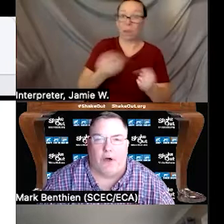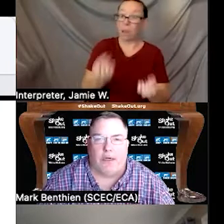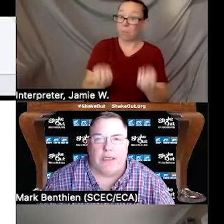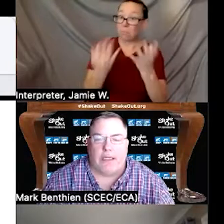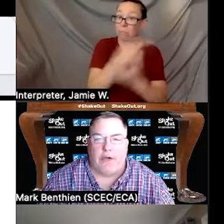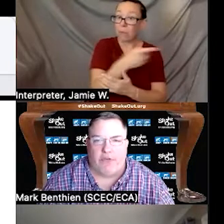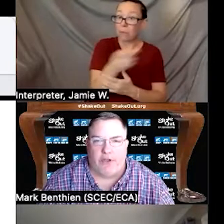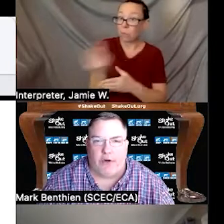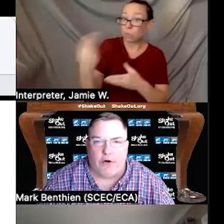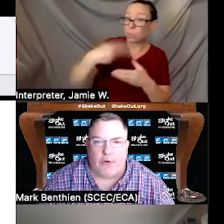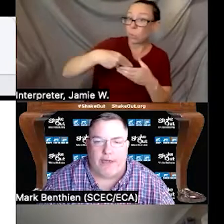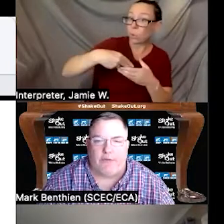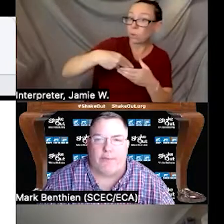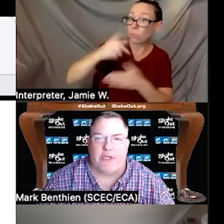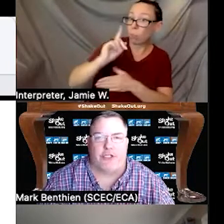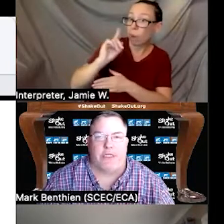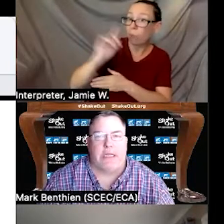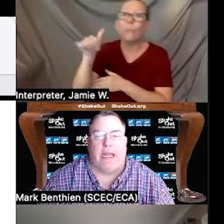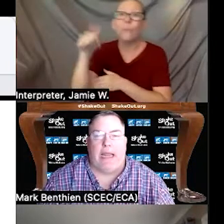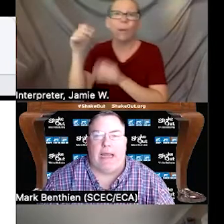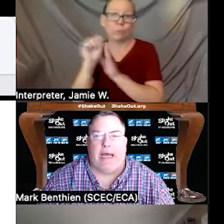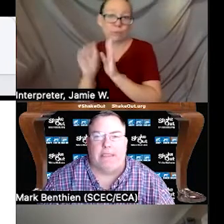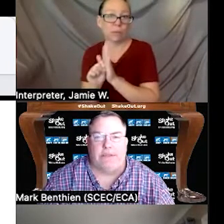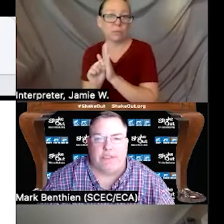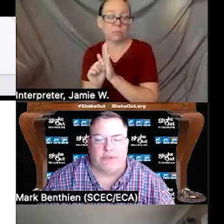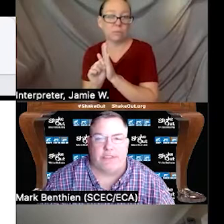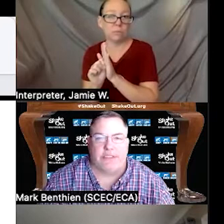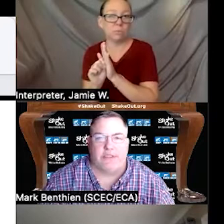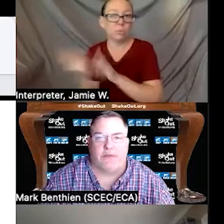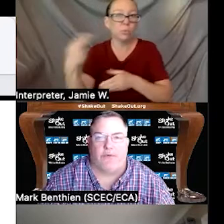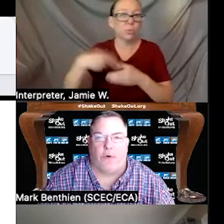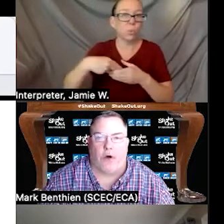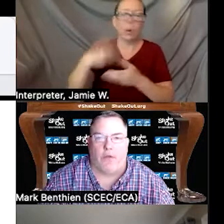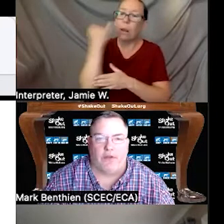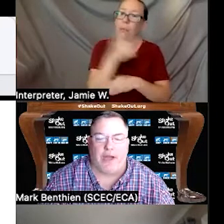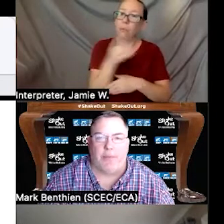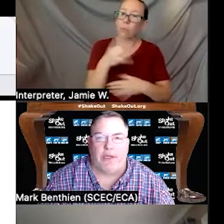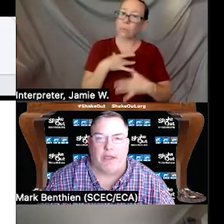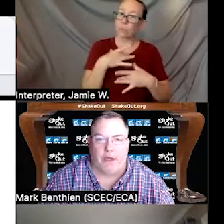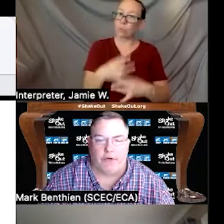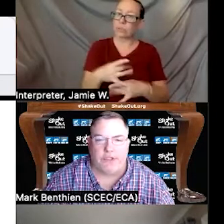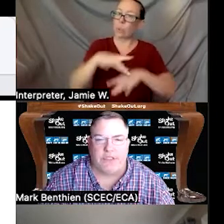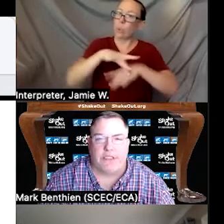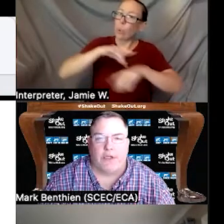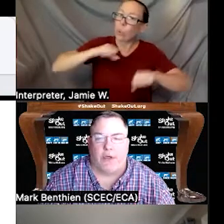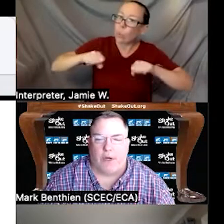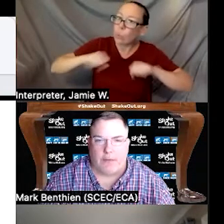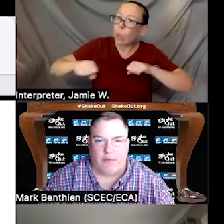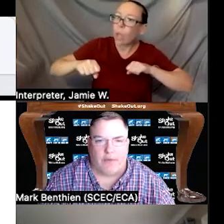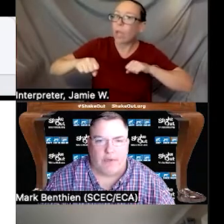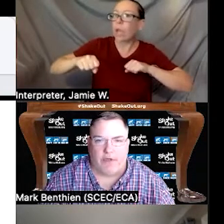you are interested in earthquake information and resources for this topic and others,